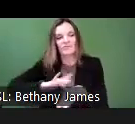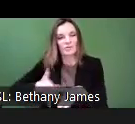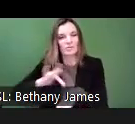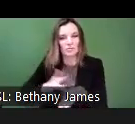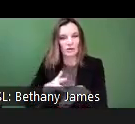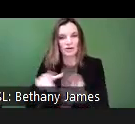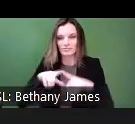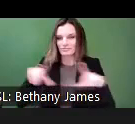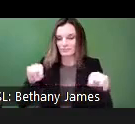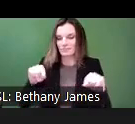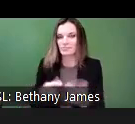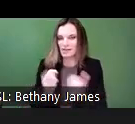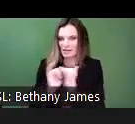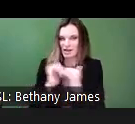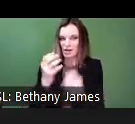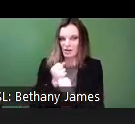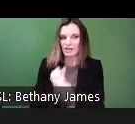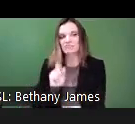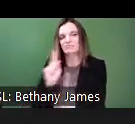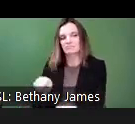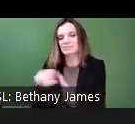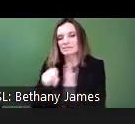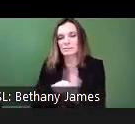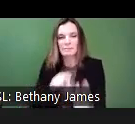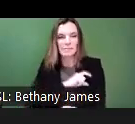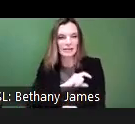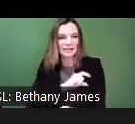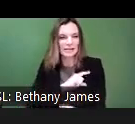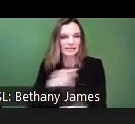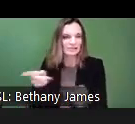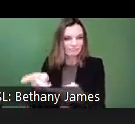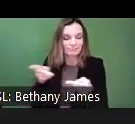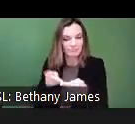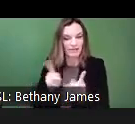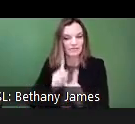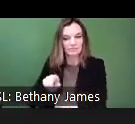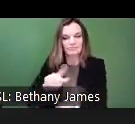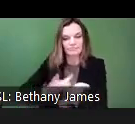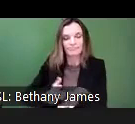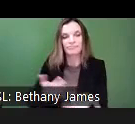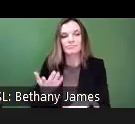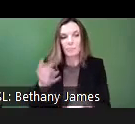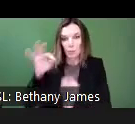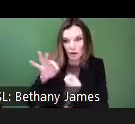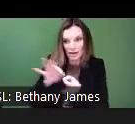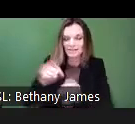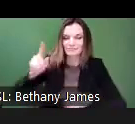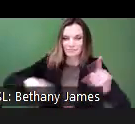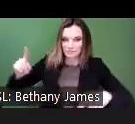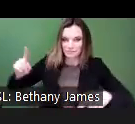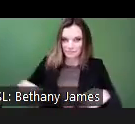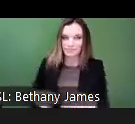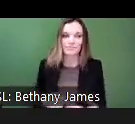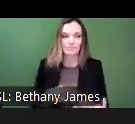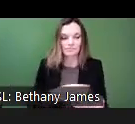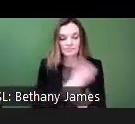vary from department to department. You need application to set